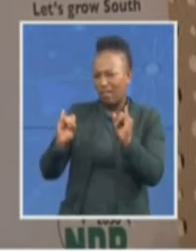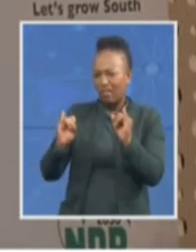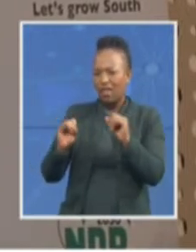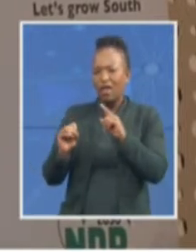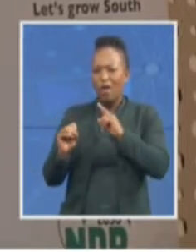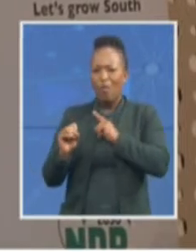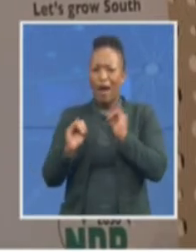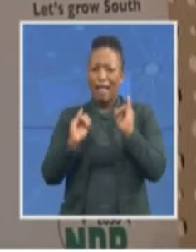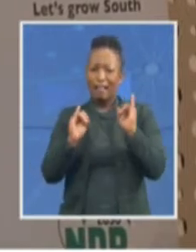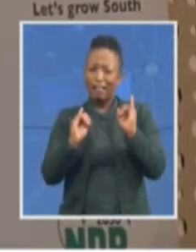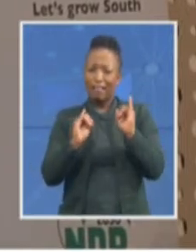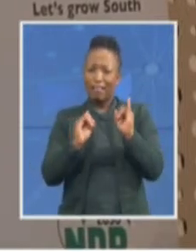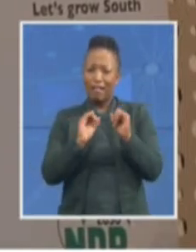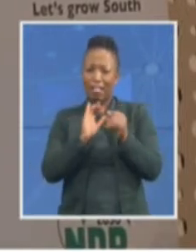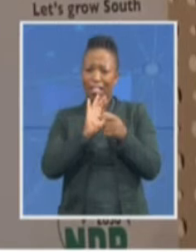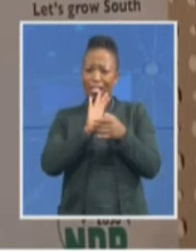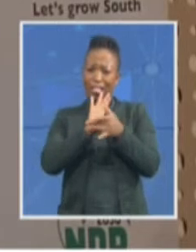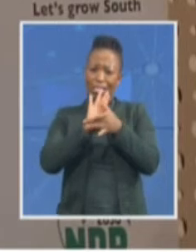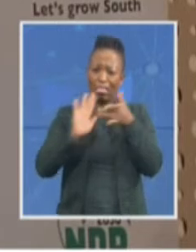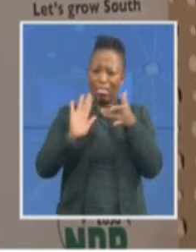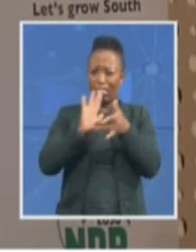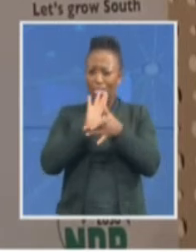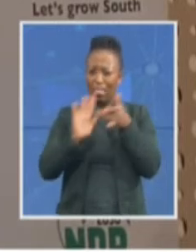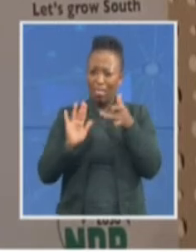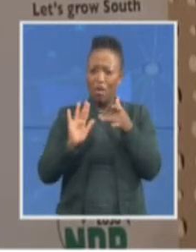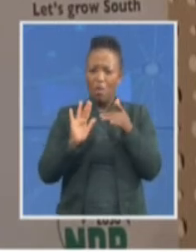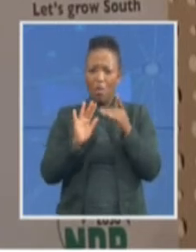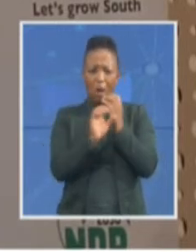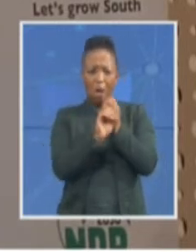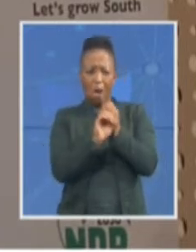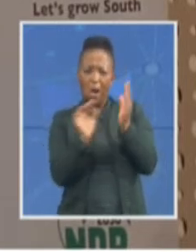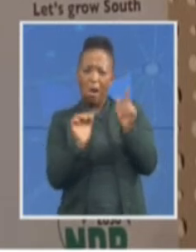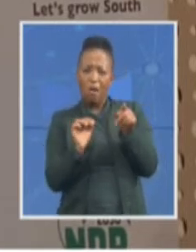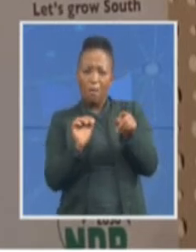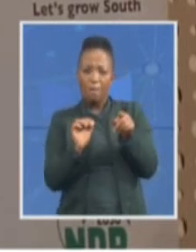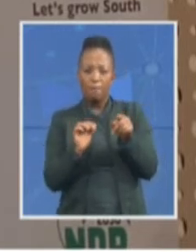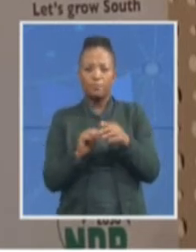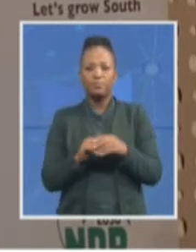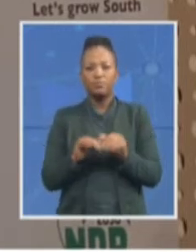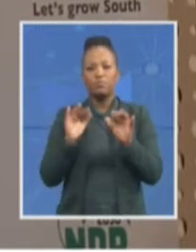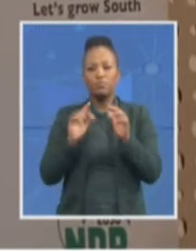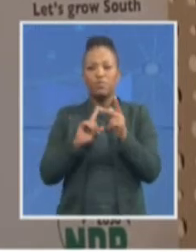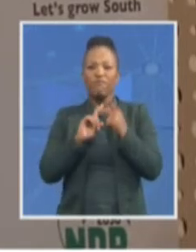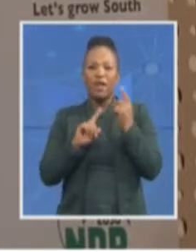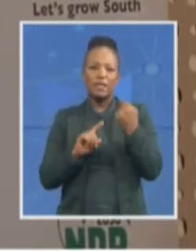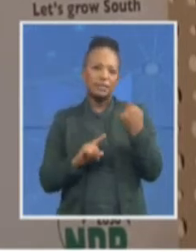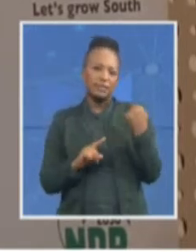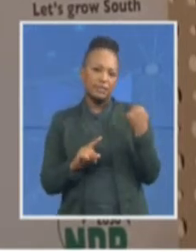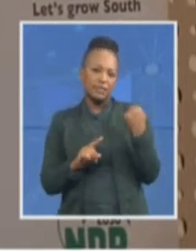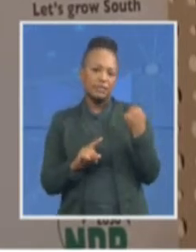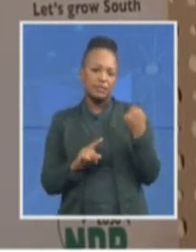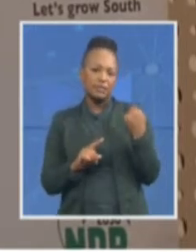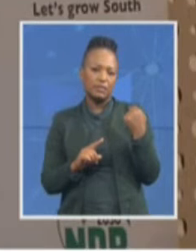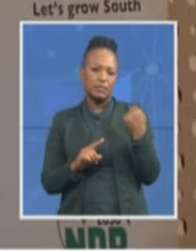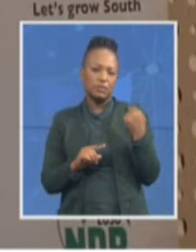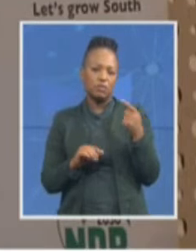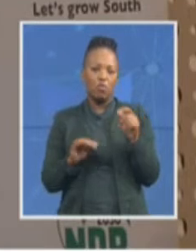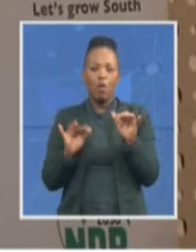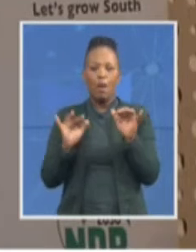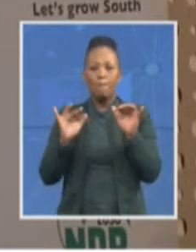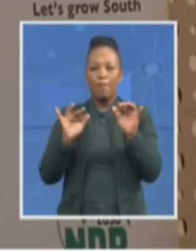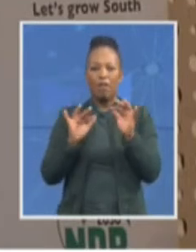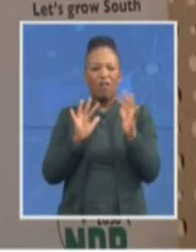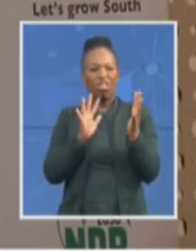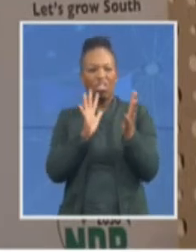public violence, Cabinet condemned the recent incidents of violence and public clashes in Alexander near Sante.